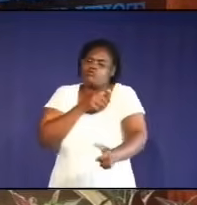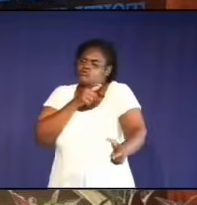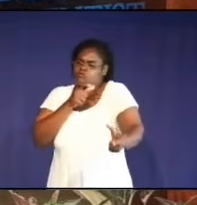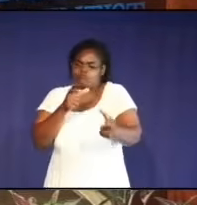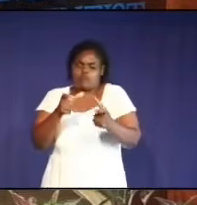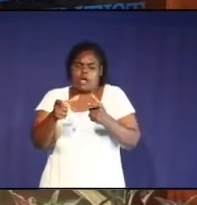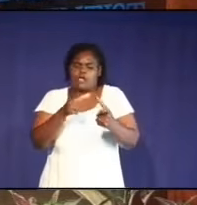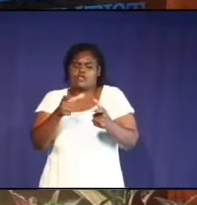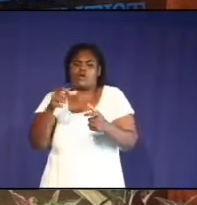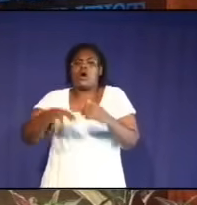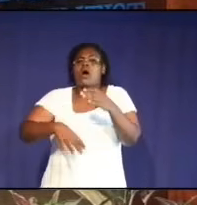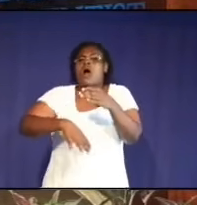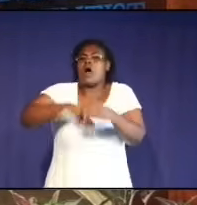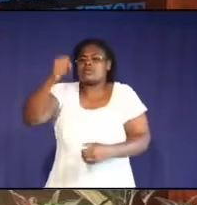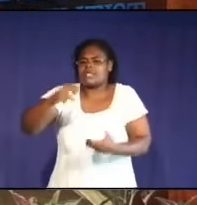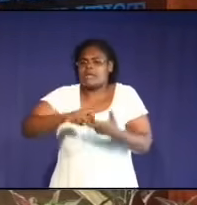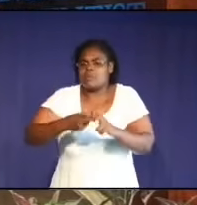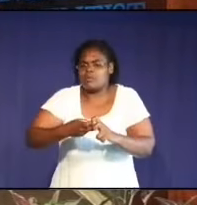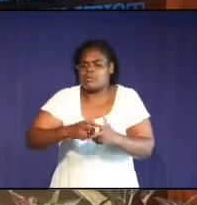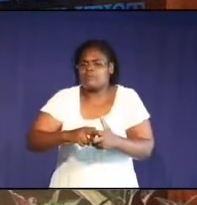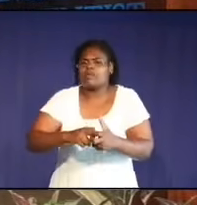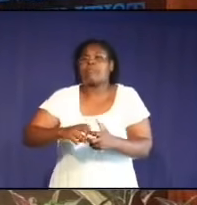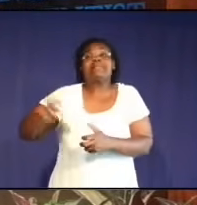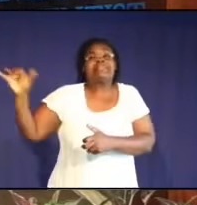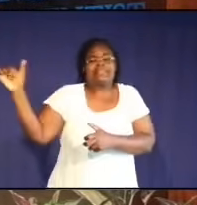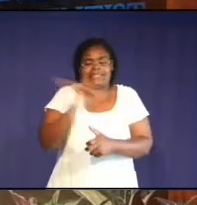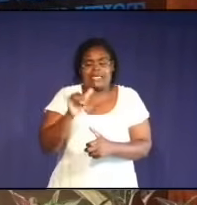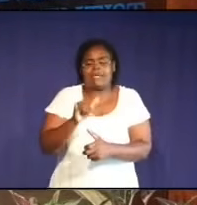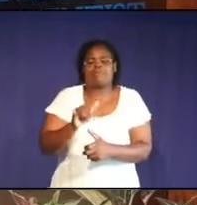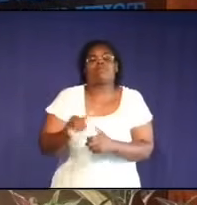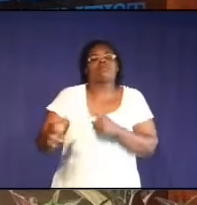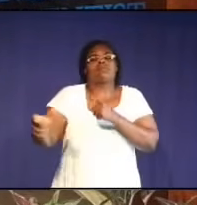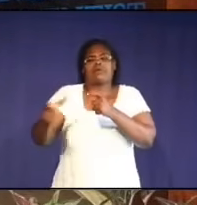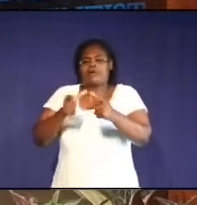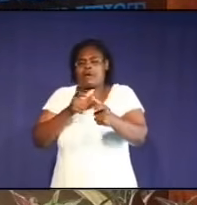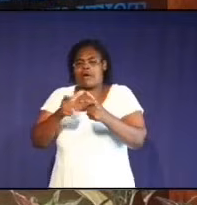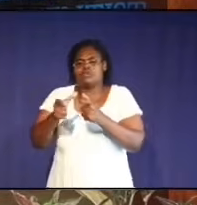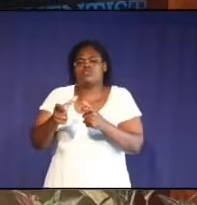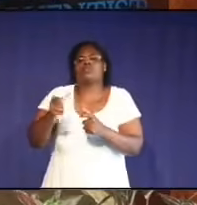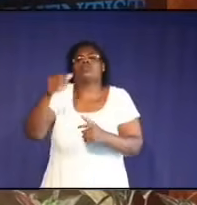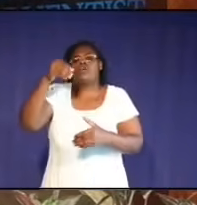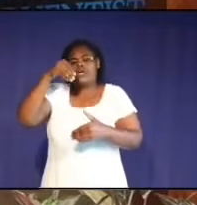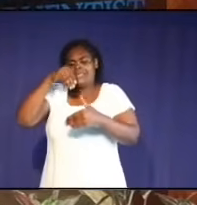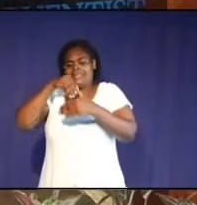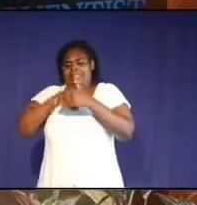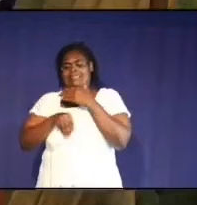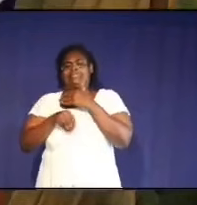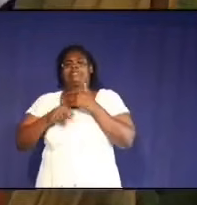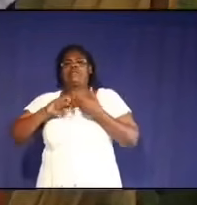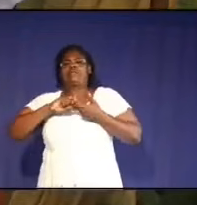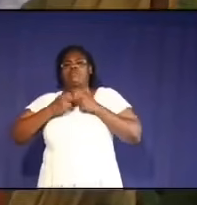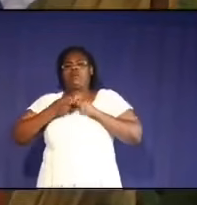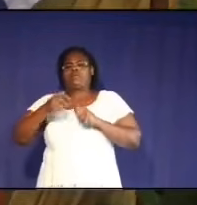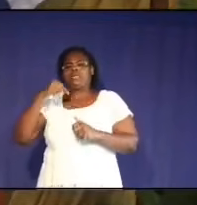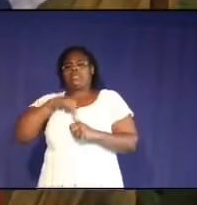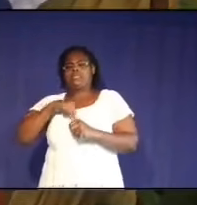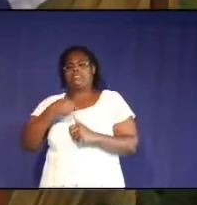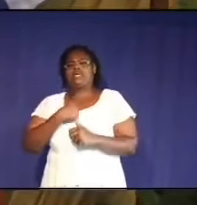strife, but he also has power to hold internal strife.